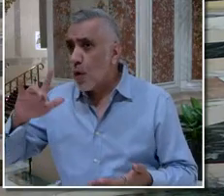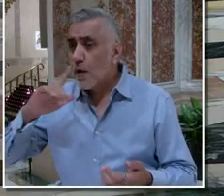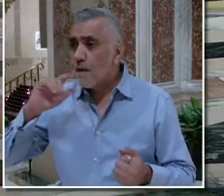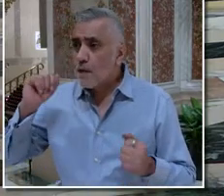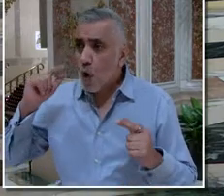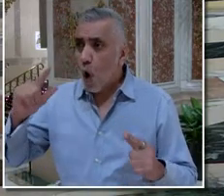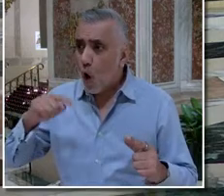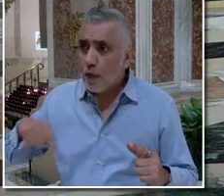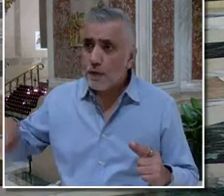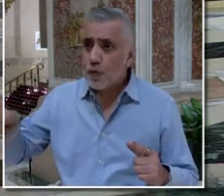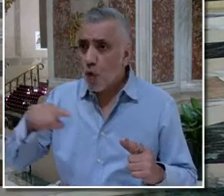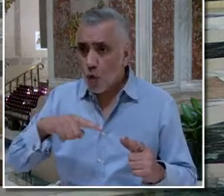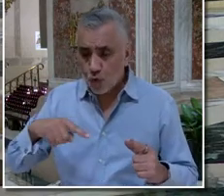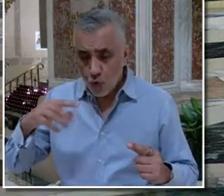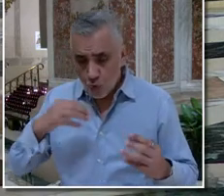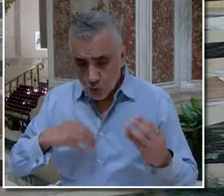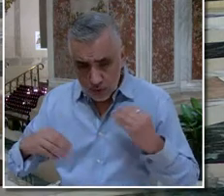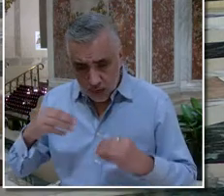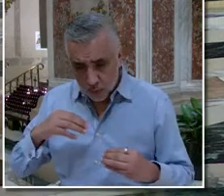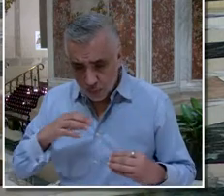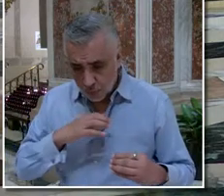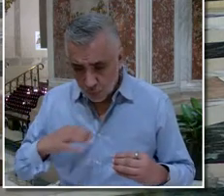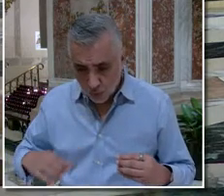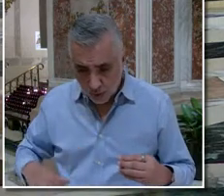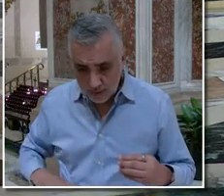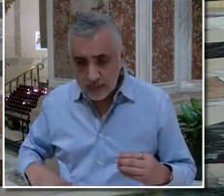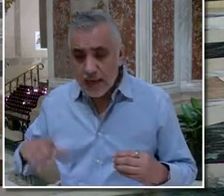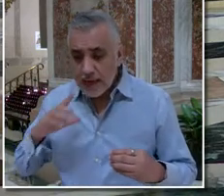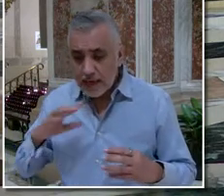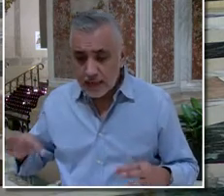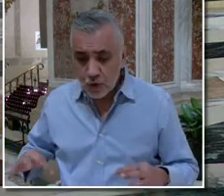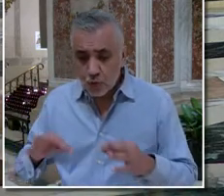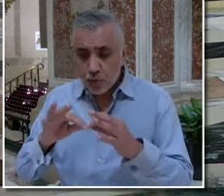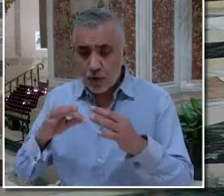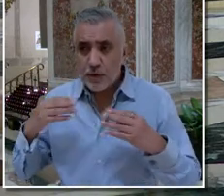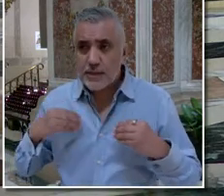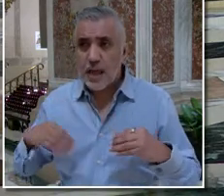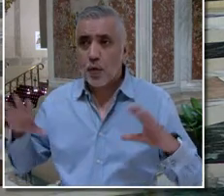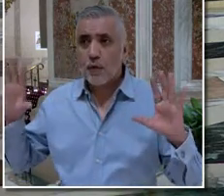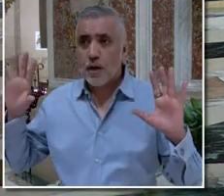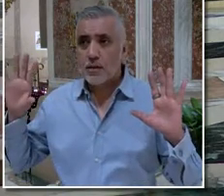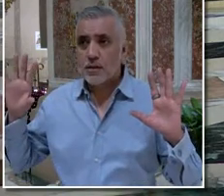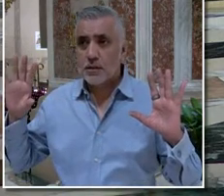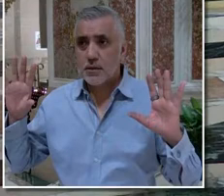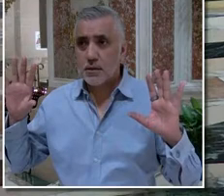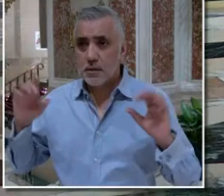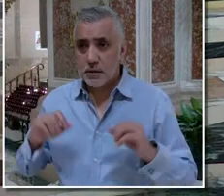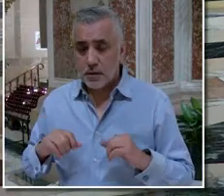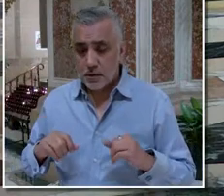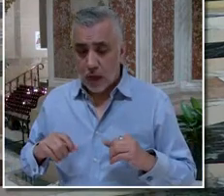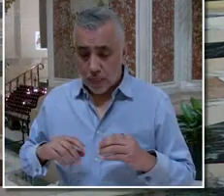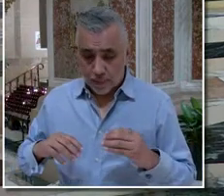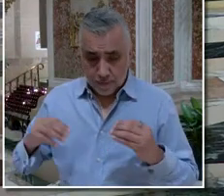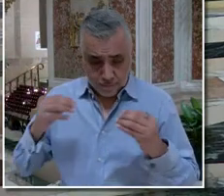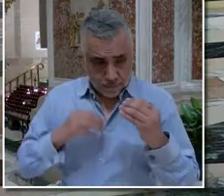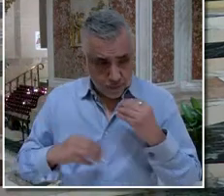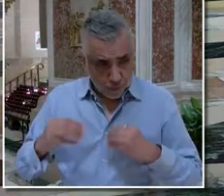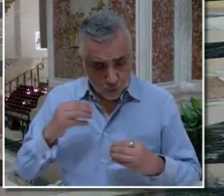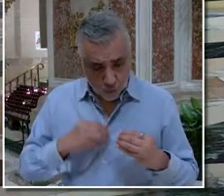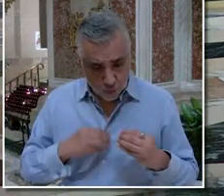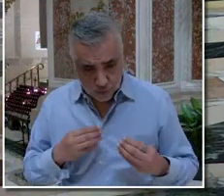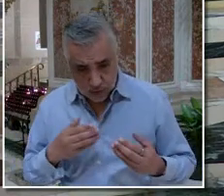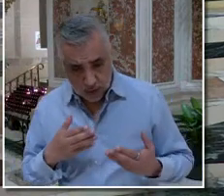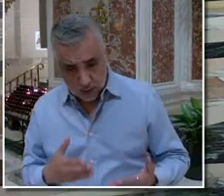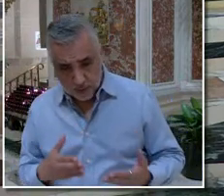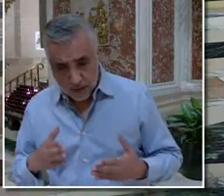all those who dine with Christ in the Eucharistic sacrifice. The food elements